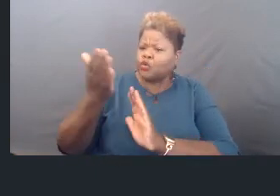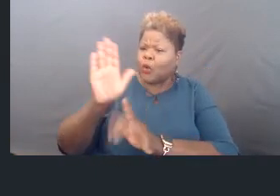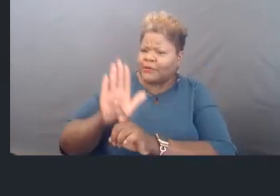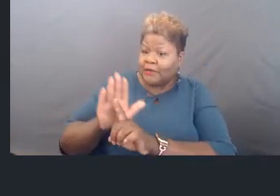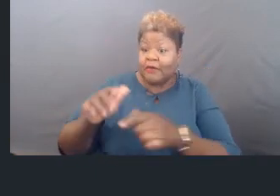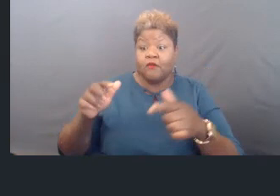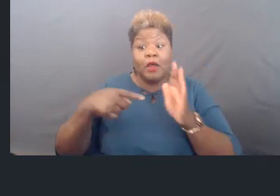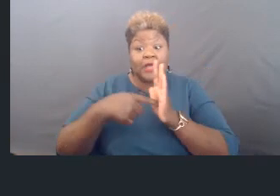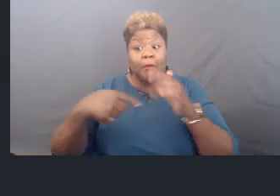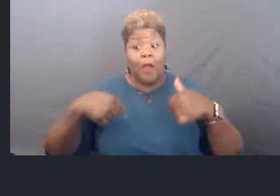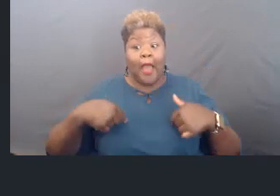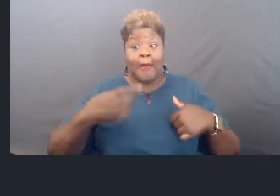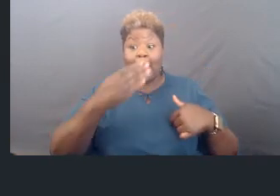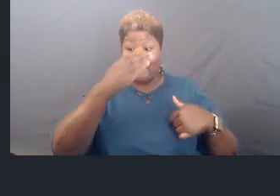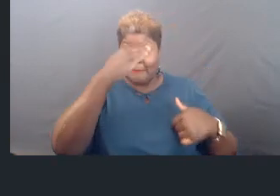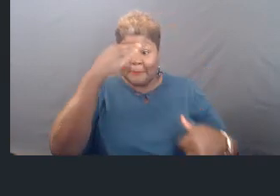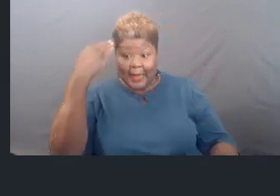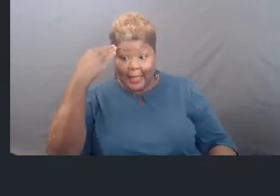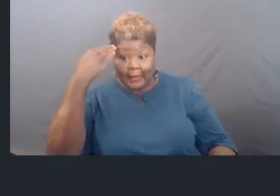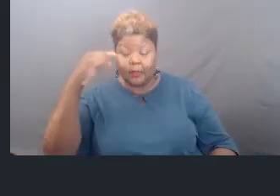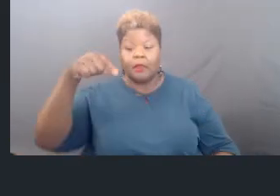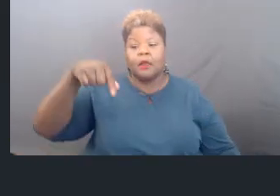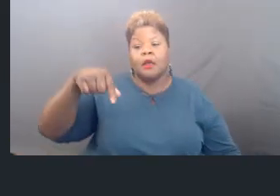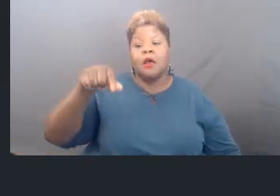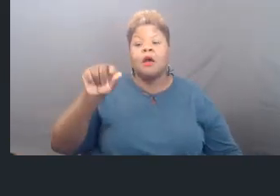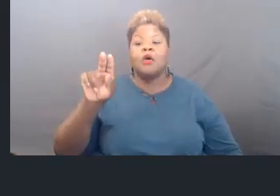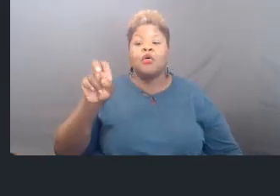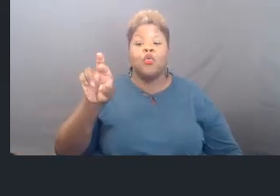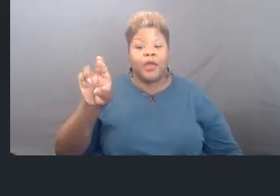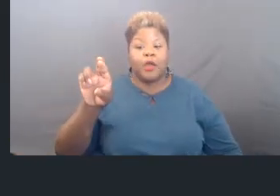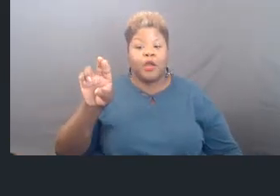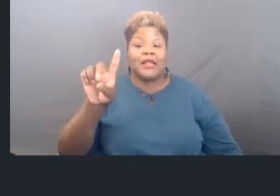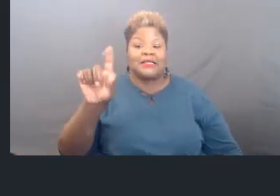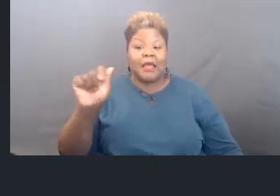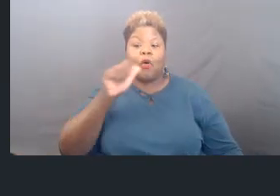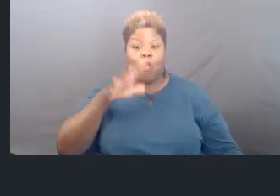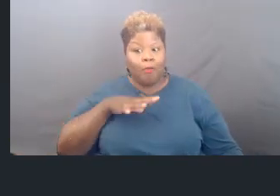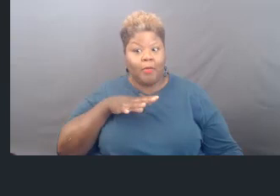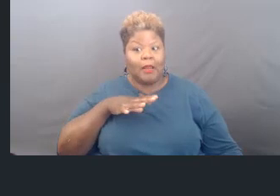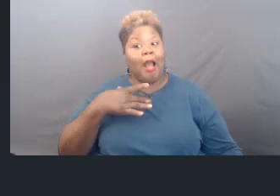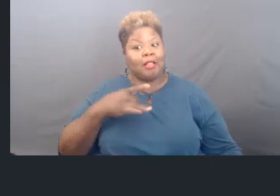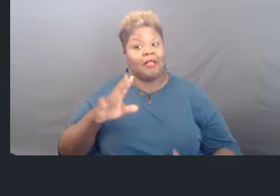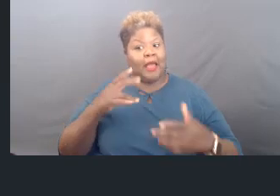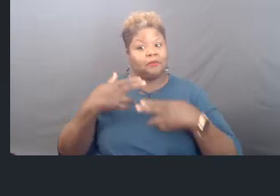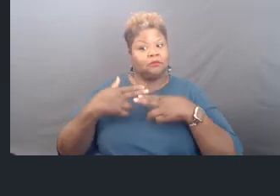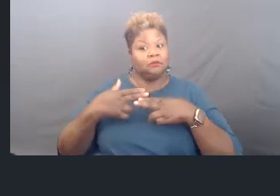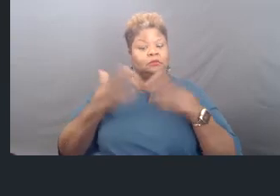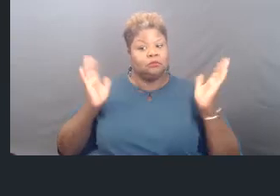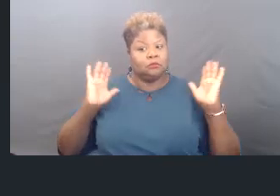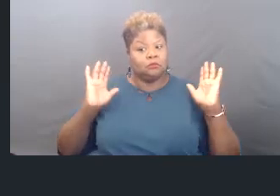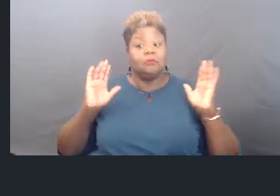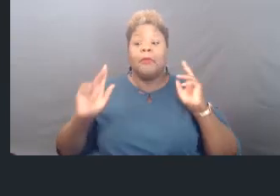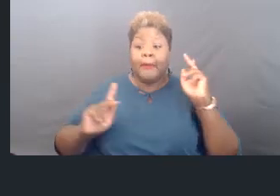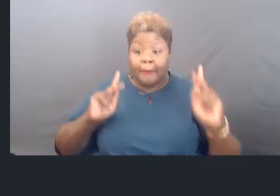am a Black, queer, disabled woman, and I like to go by that. And a lot of people also use